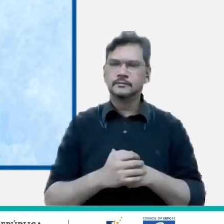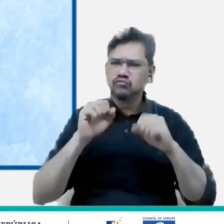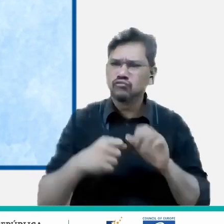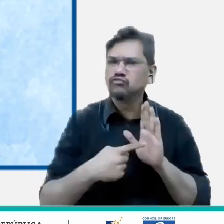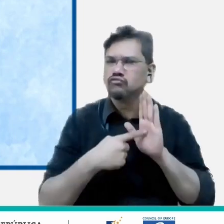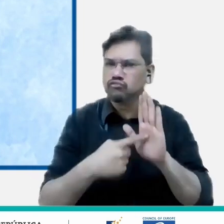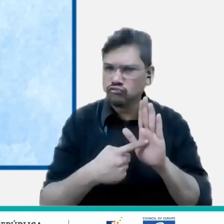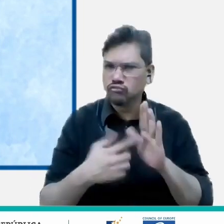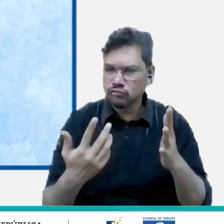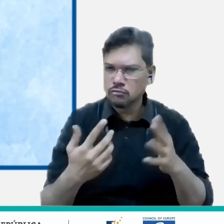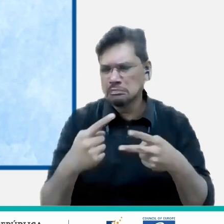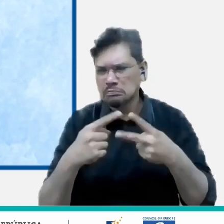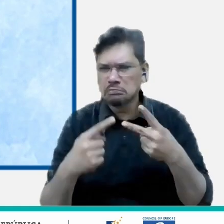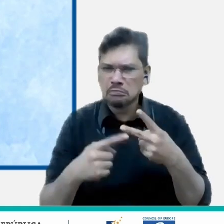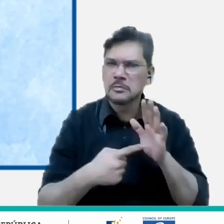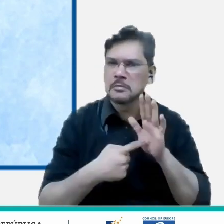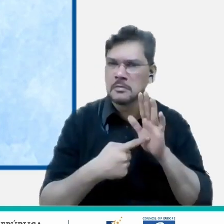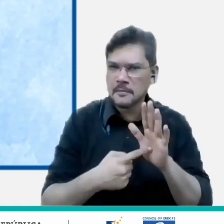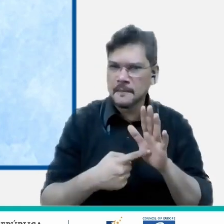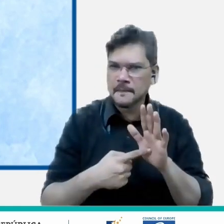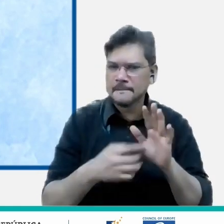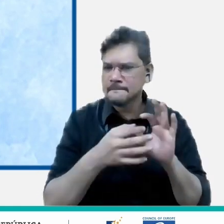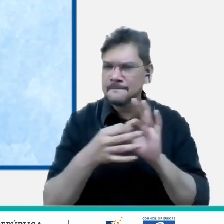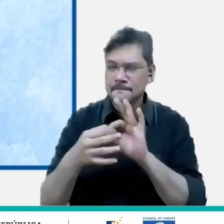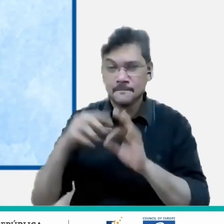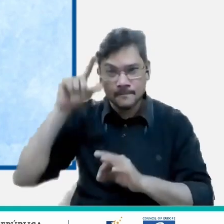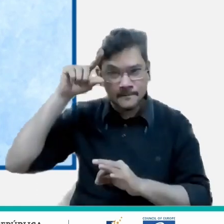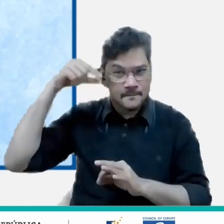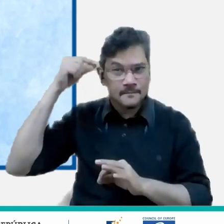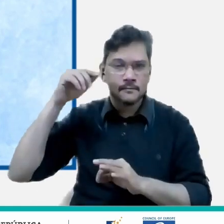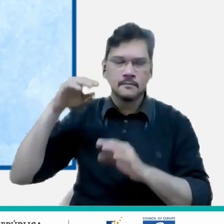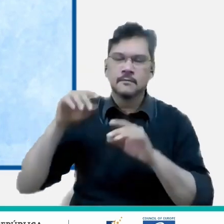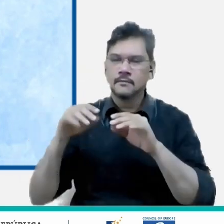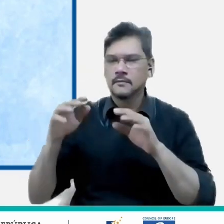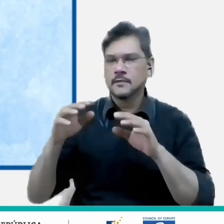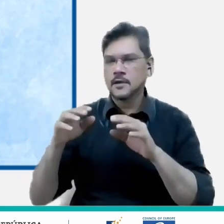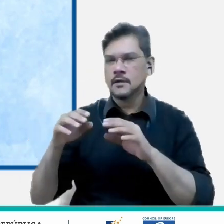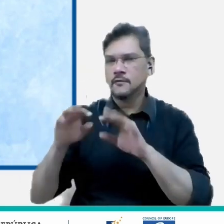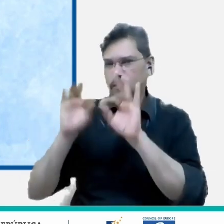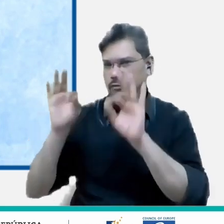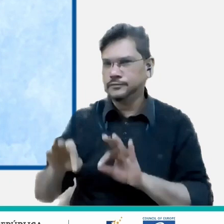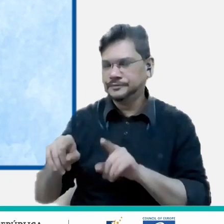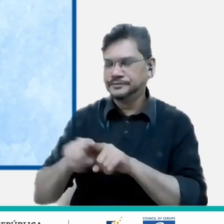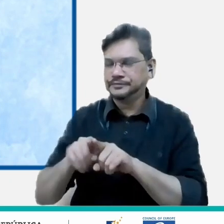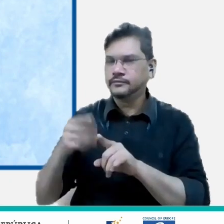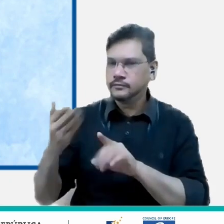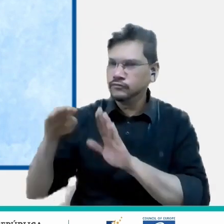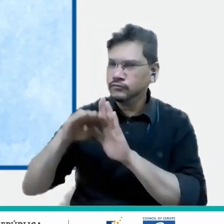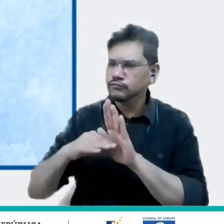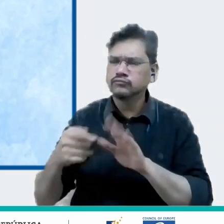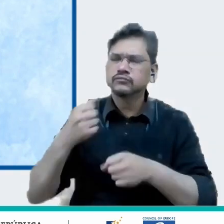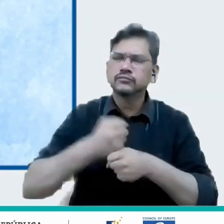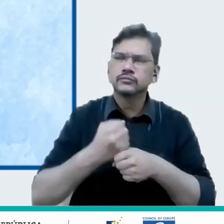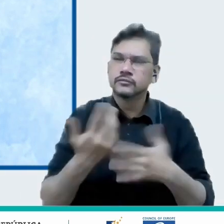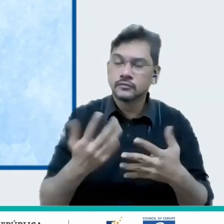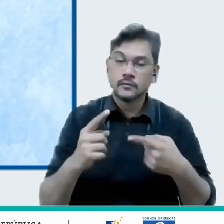priority of the Sendai framework. First of all, to face and to prepare for our risks, we need to understand them.